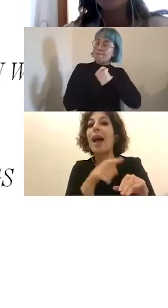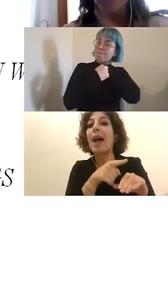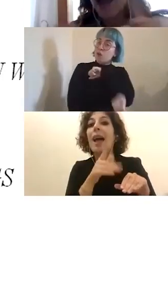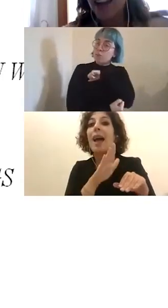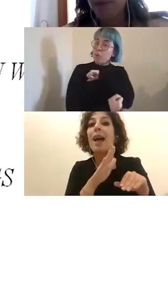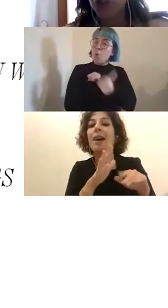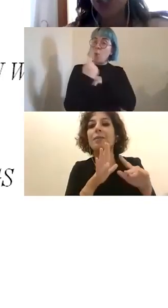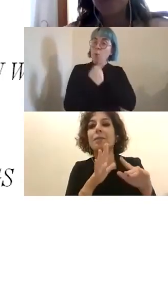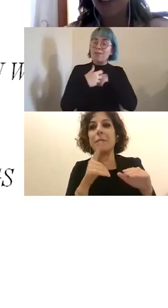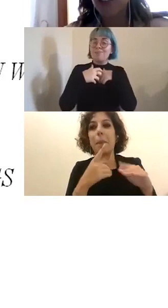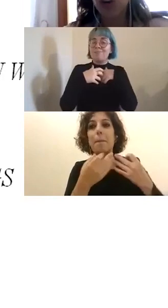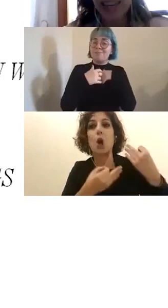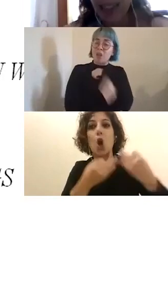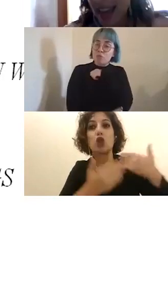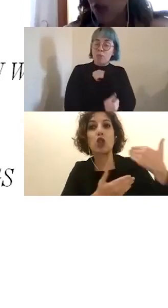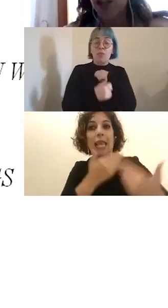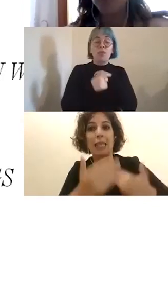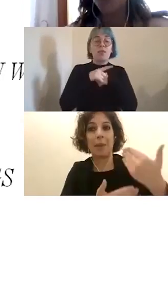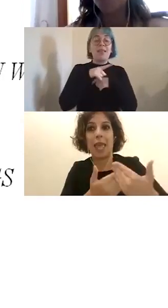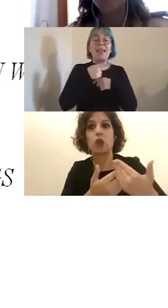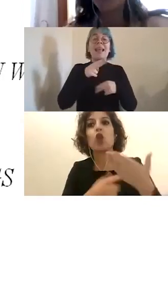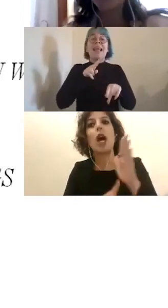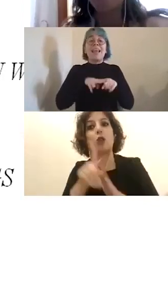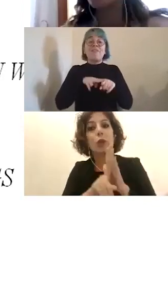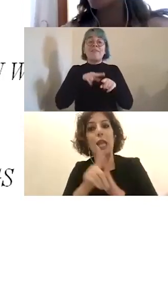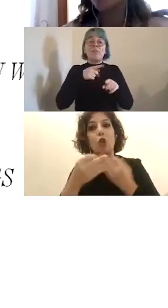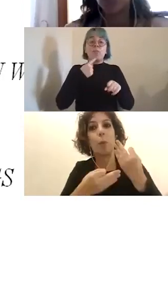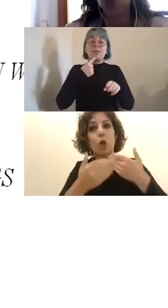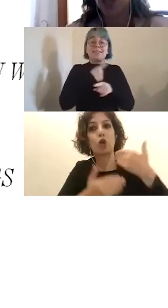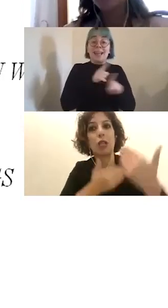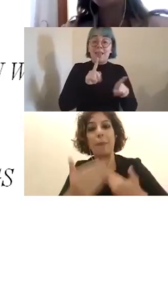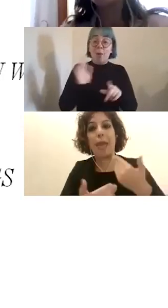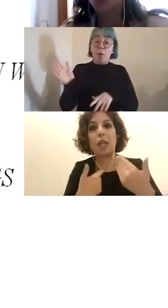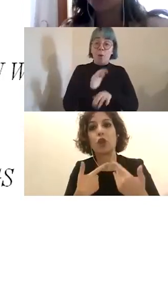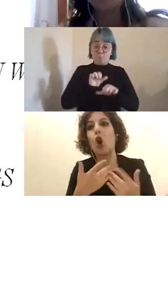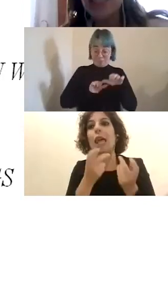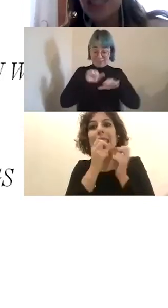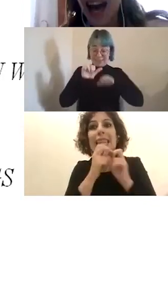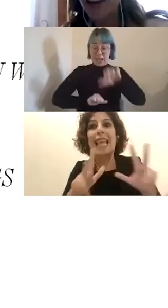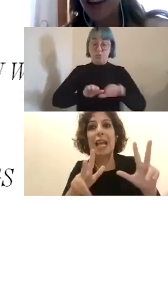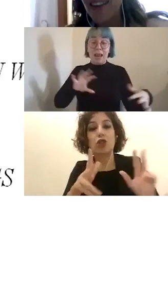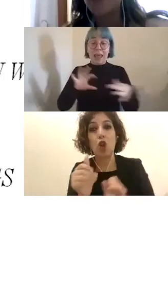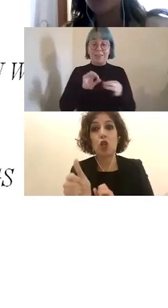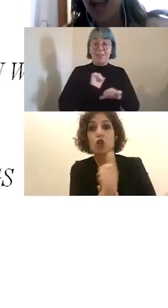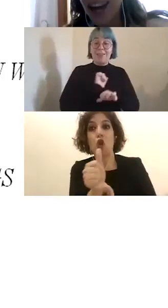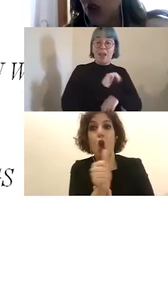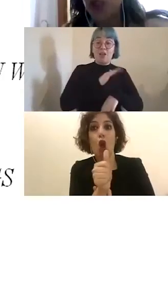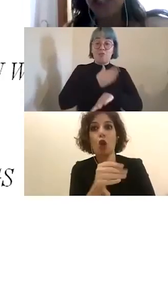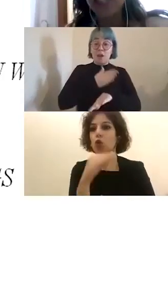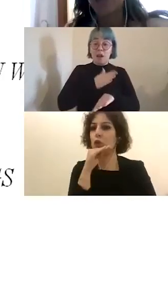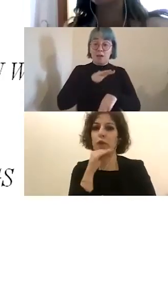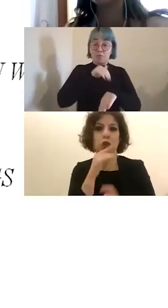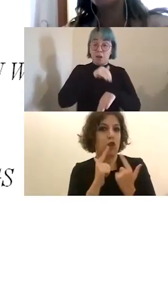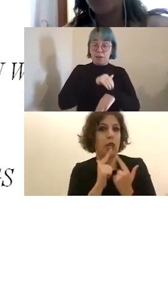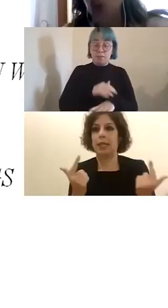and fragile if we anchor the whole procedure to the declarations. We